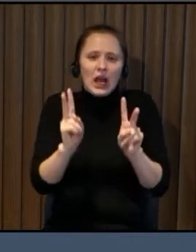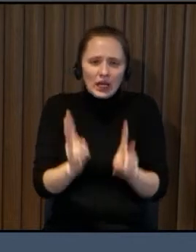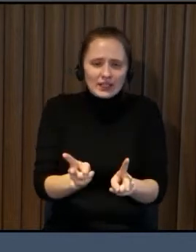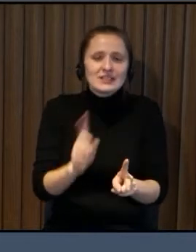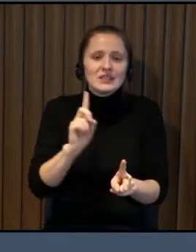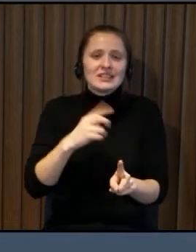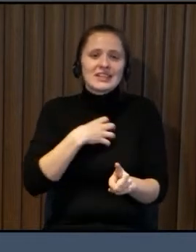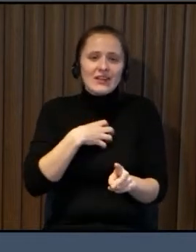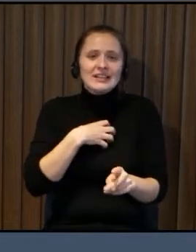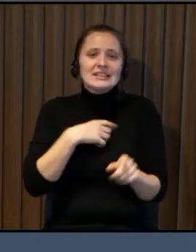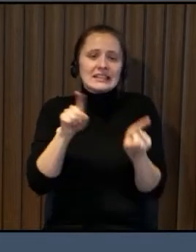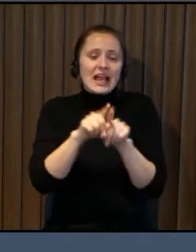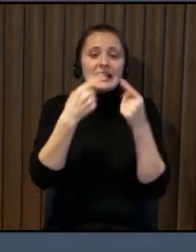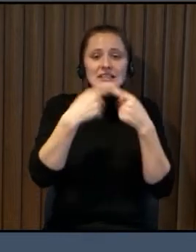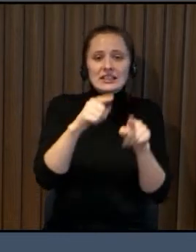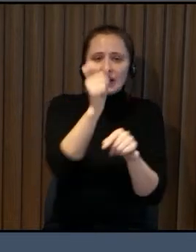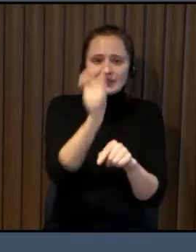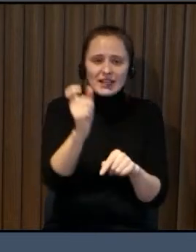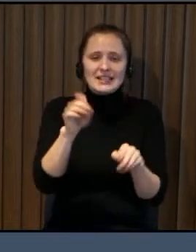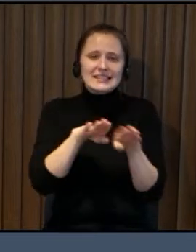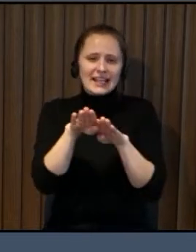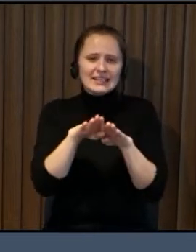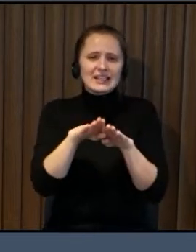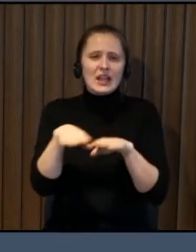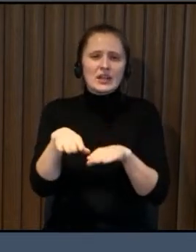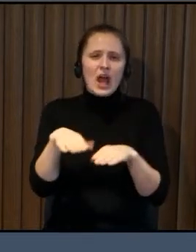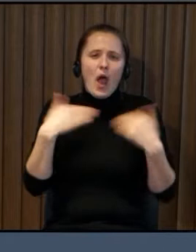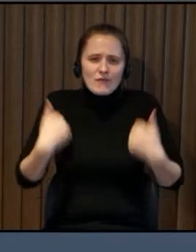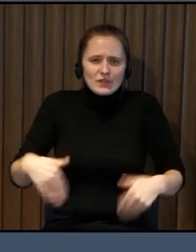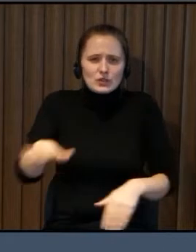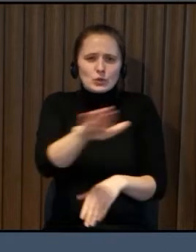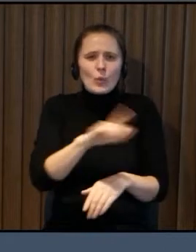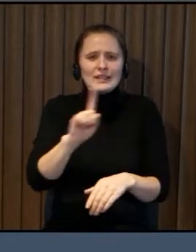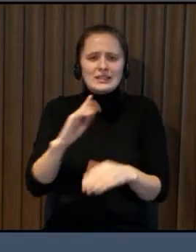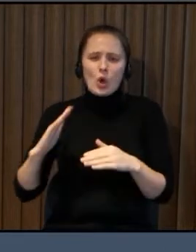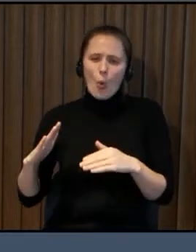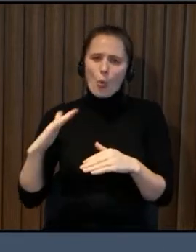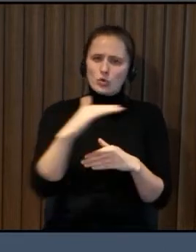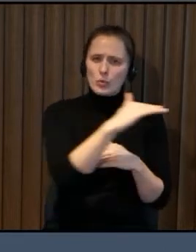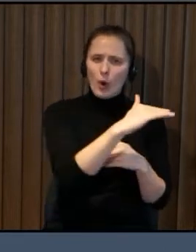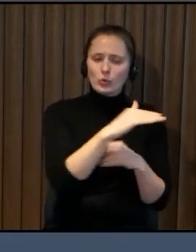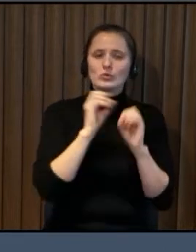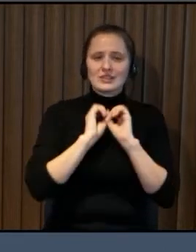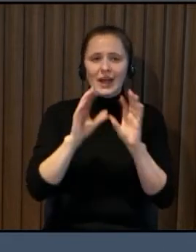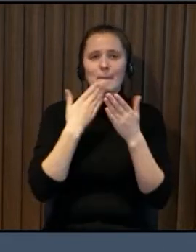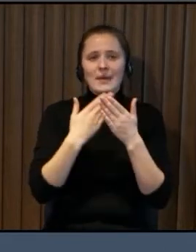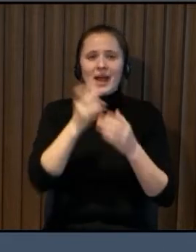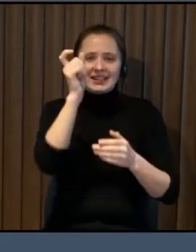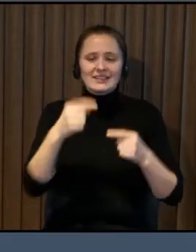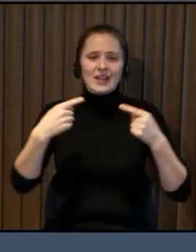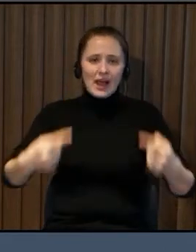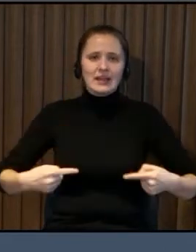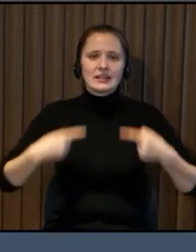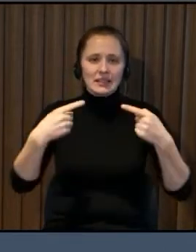people it is critical, but they are useful and good also for others. So, for example, if you talk about